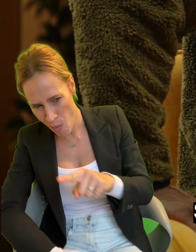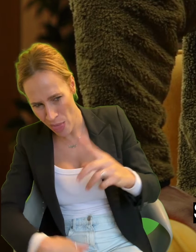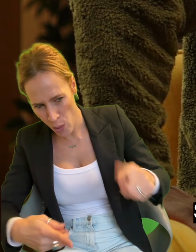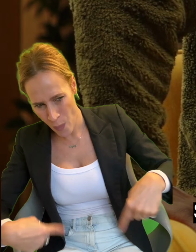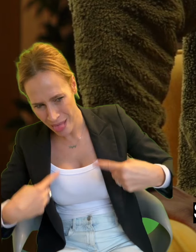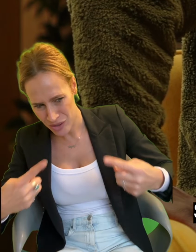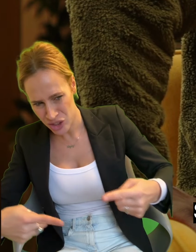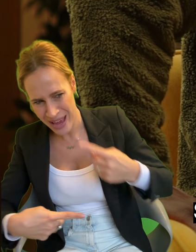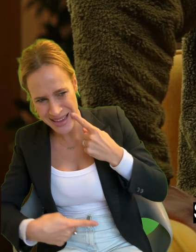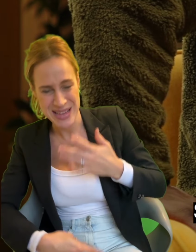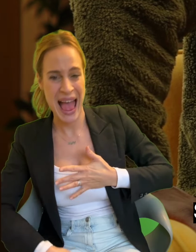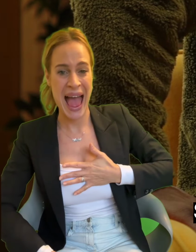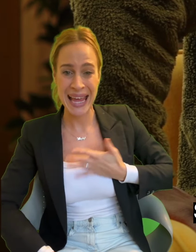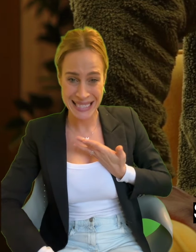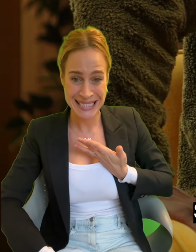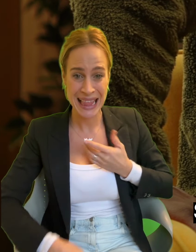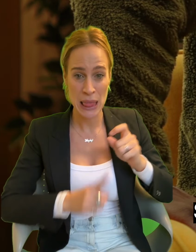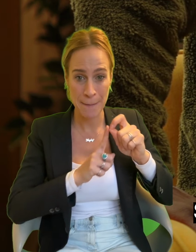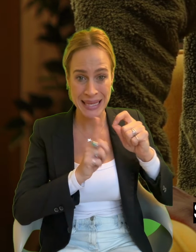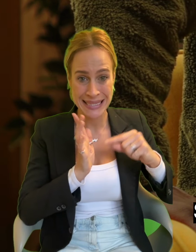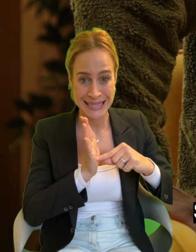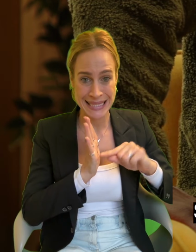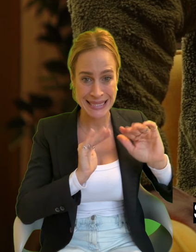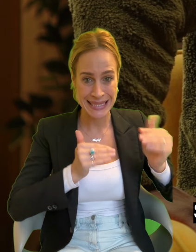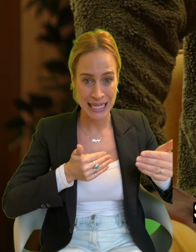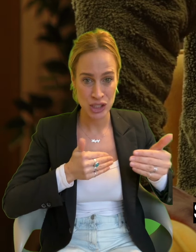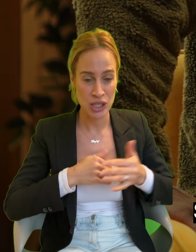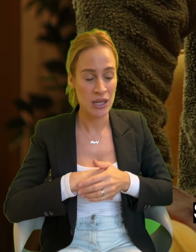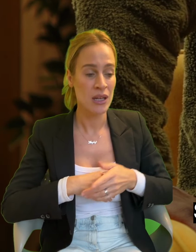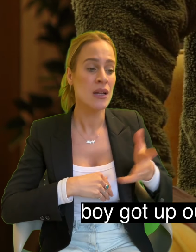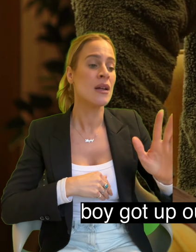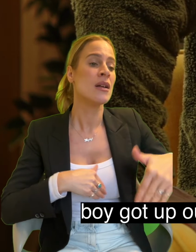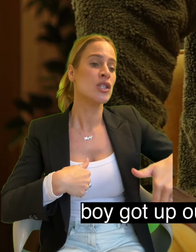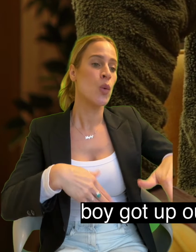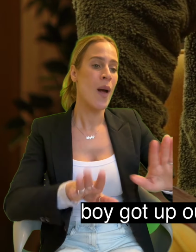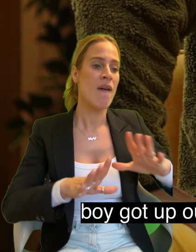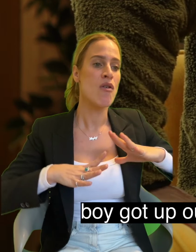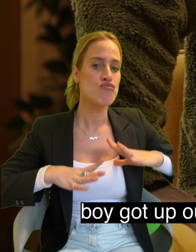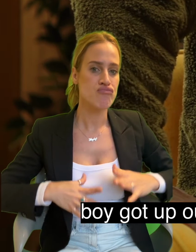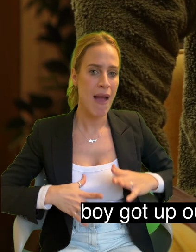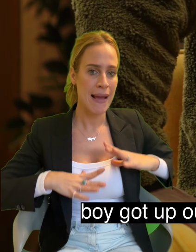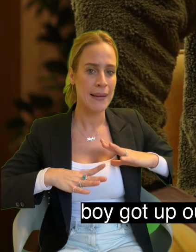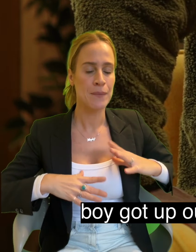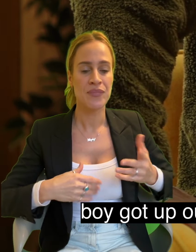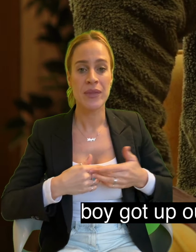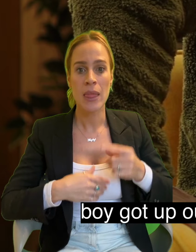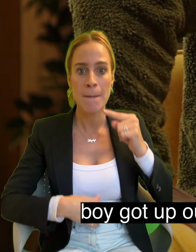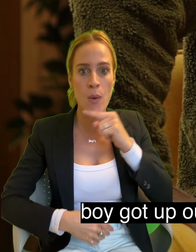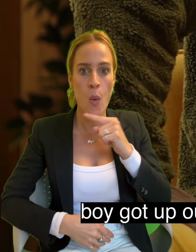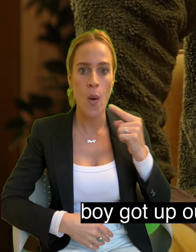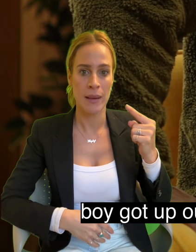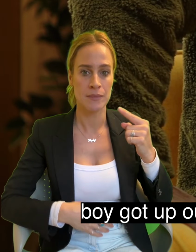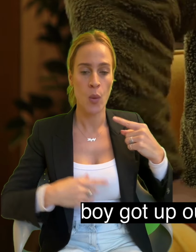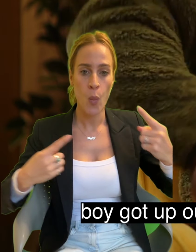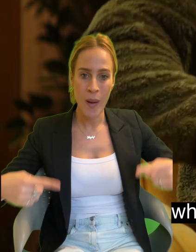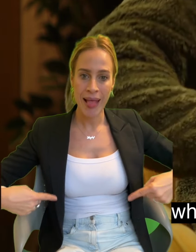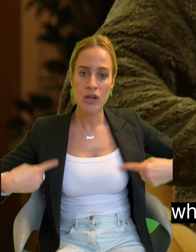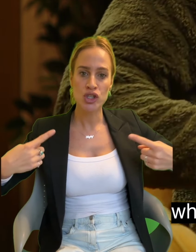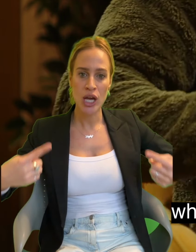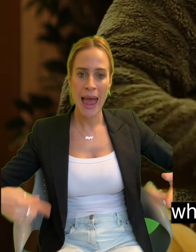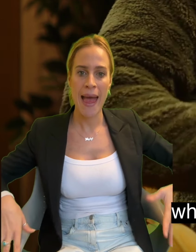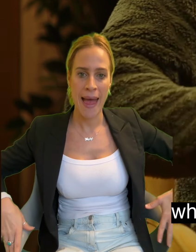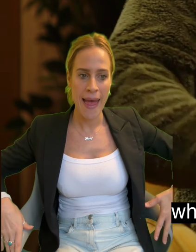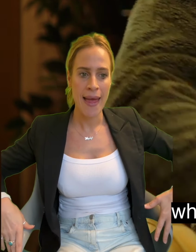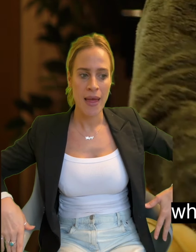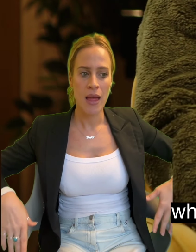So he gave him a break, and this little boy, this boy got up out of his wheelchair, because a lot of people in wheelchairs use the wheelchair,